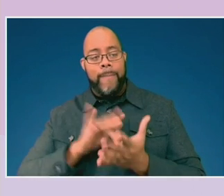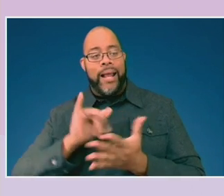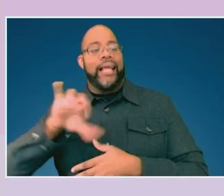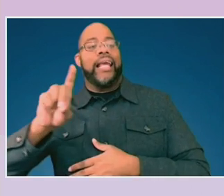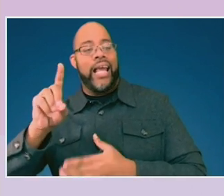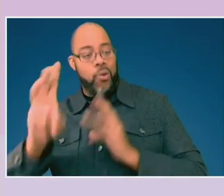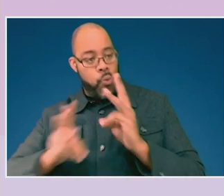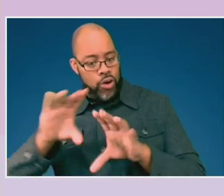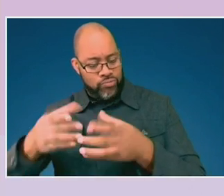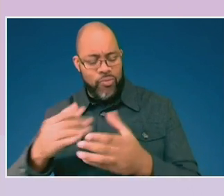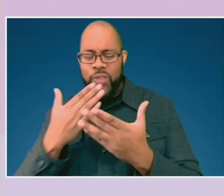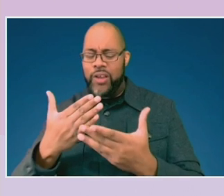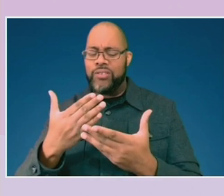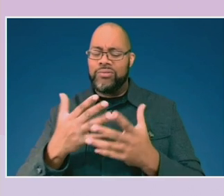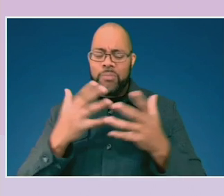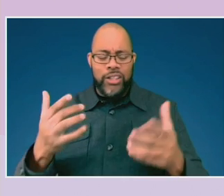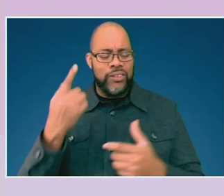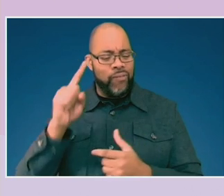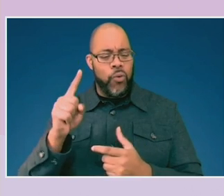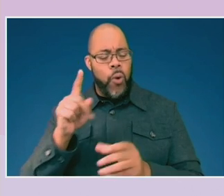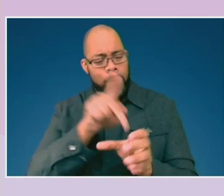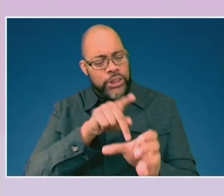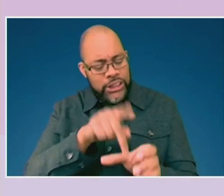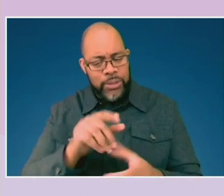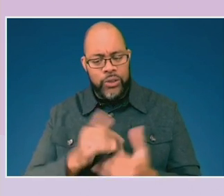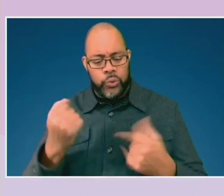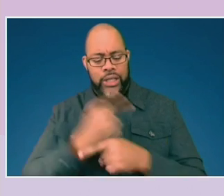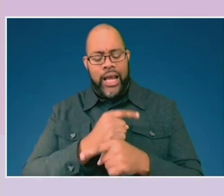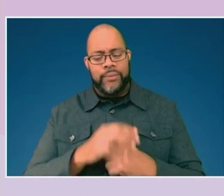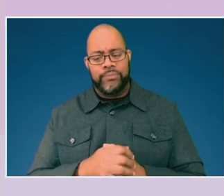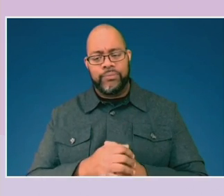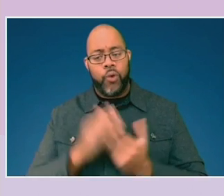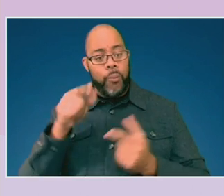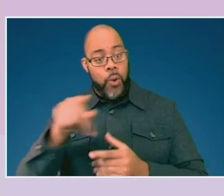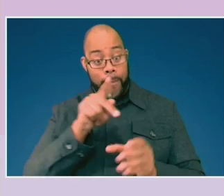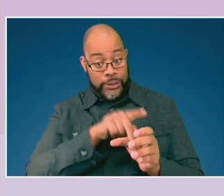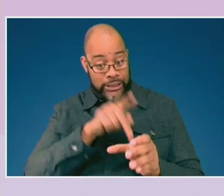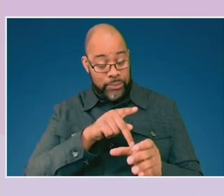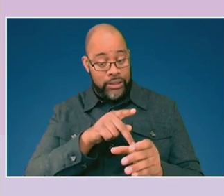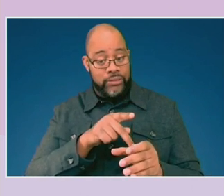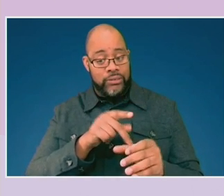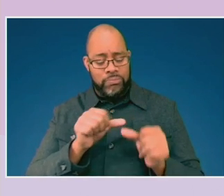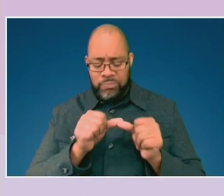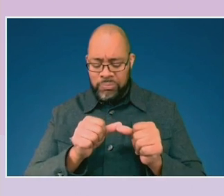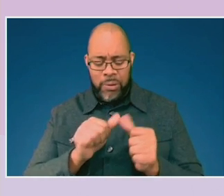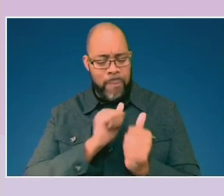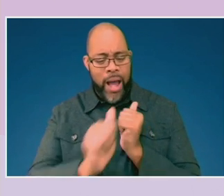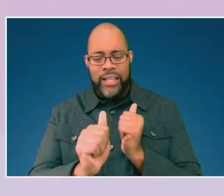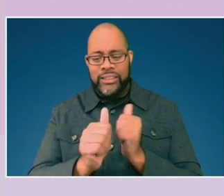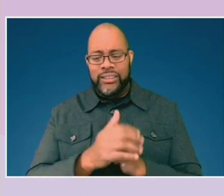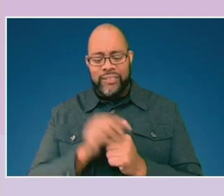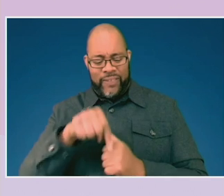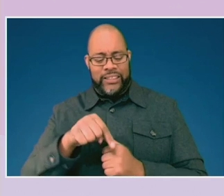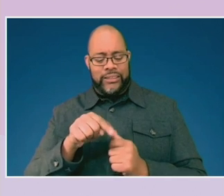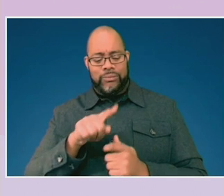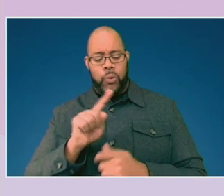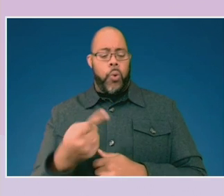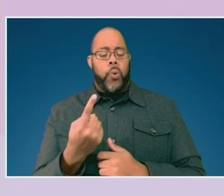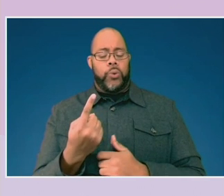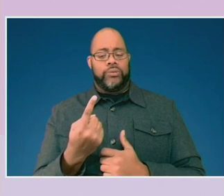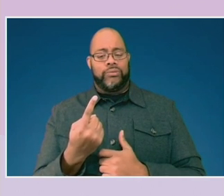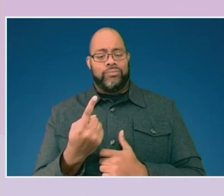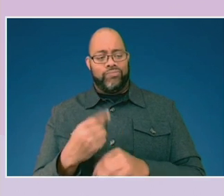Thank you very much for participating today. I hope your participation goes way beyond this particular